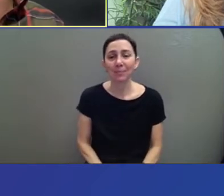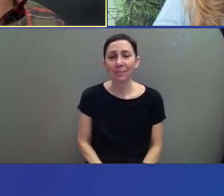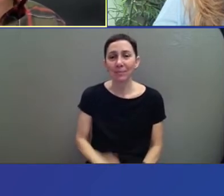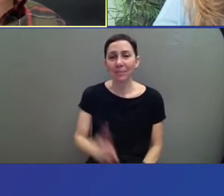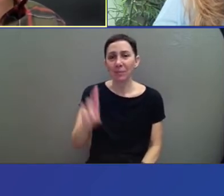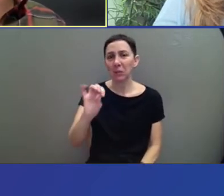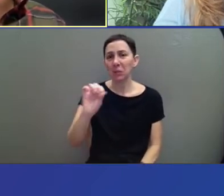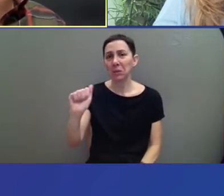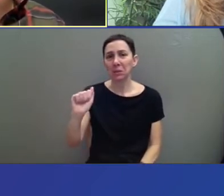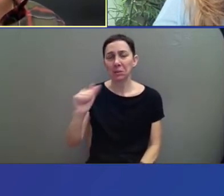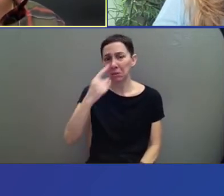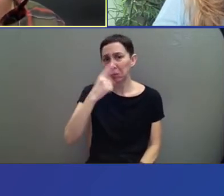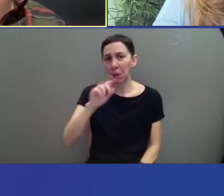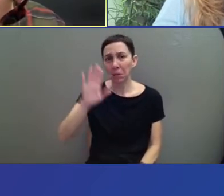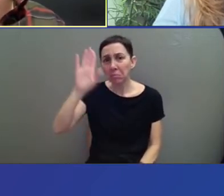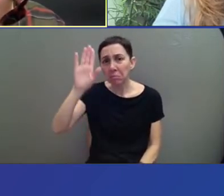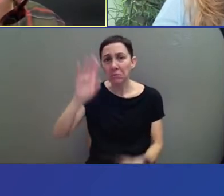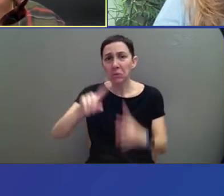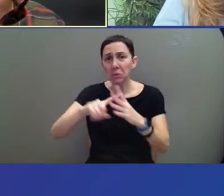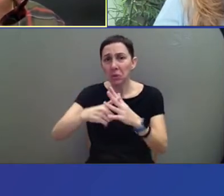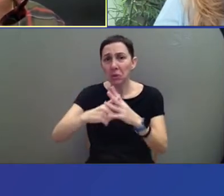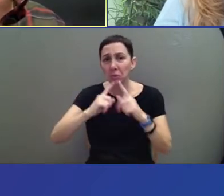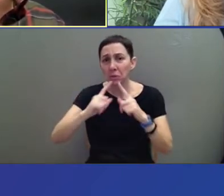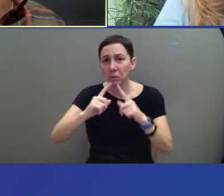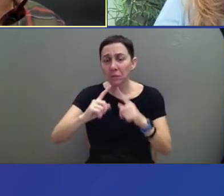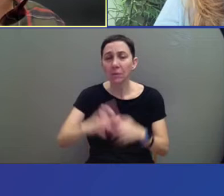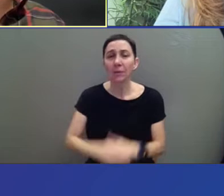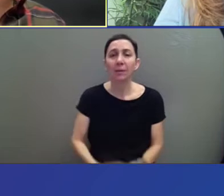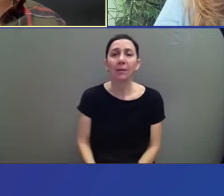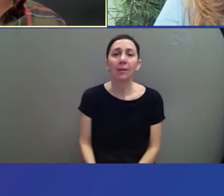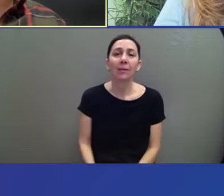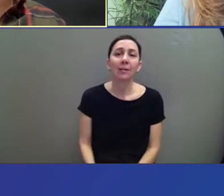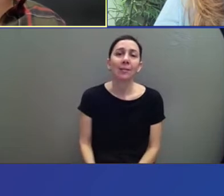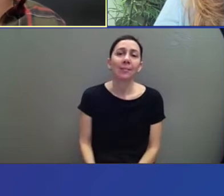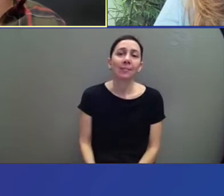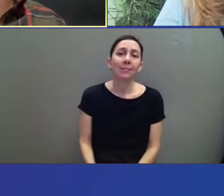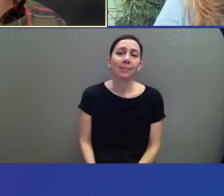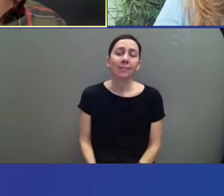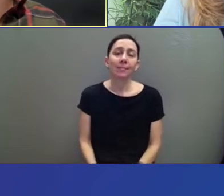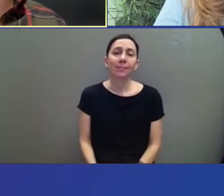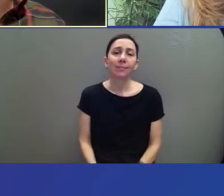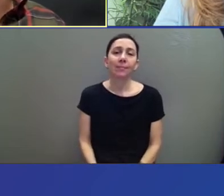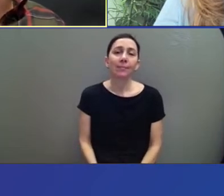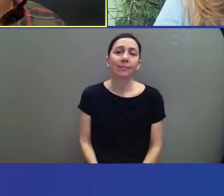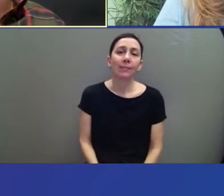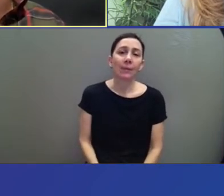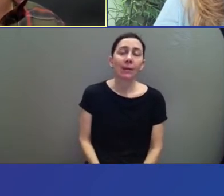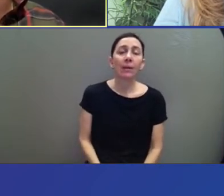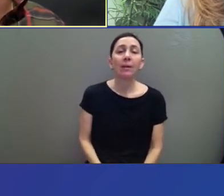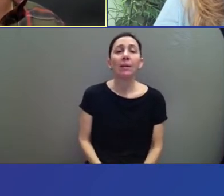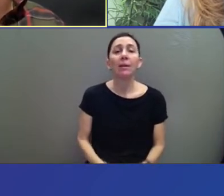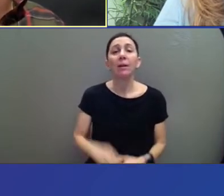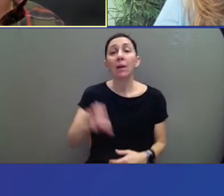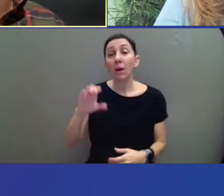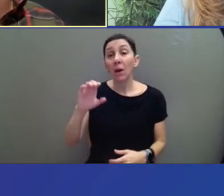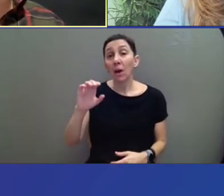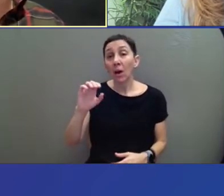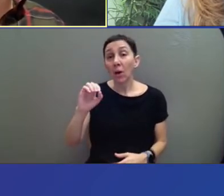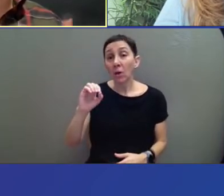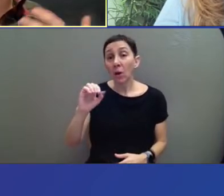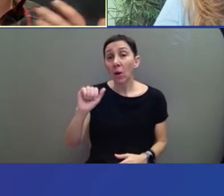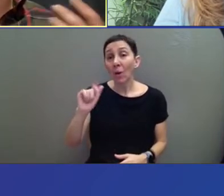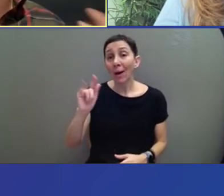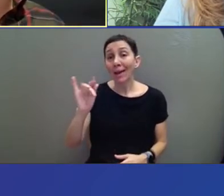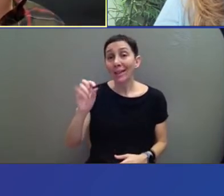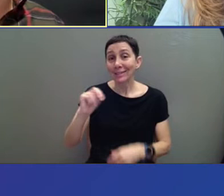happy to try to start us off. I think that coalition-based work, whether it's